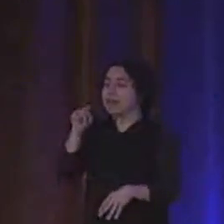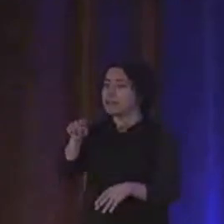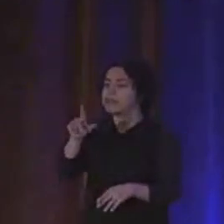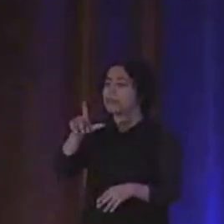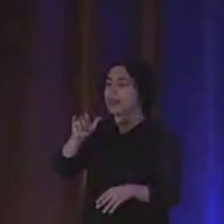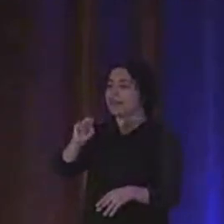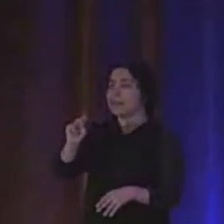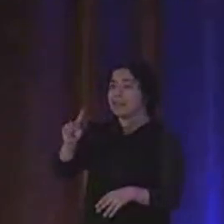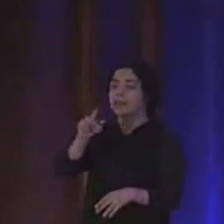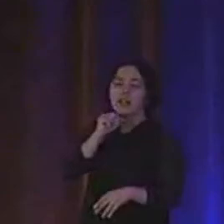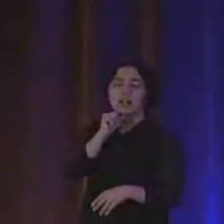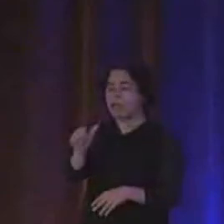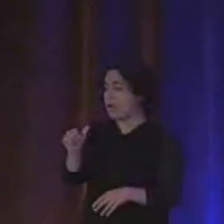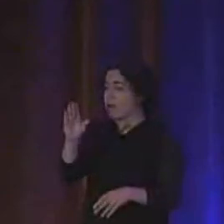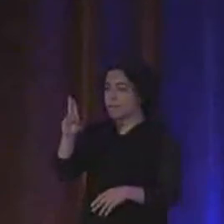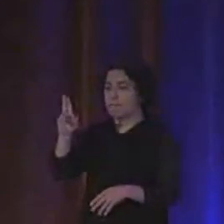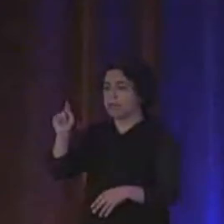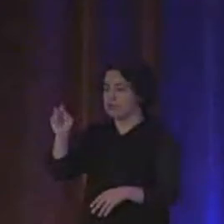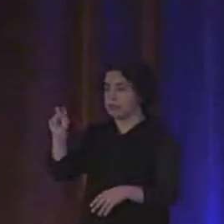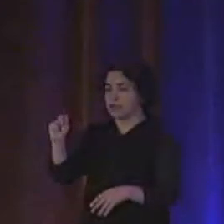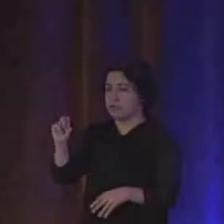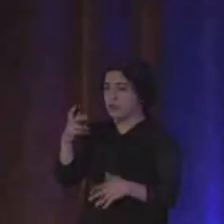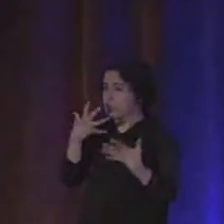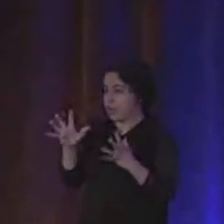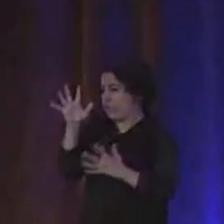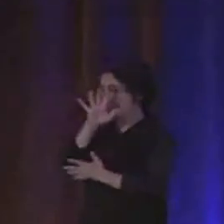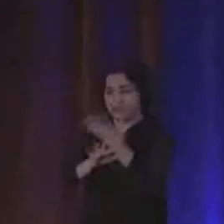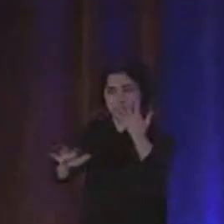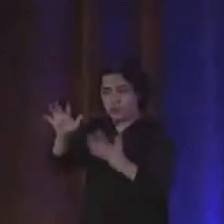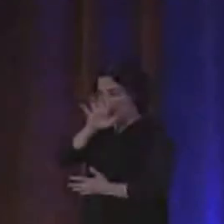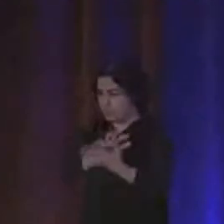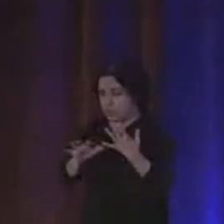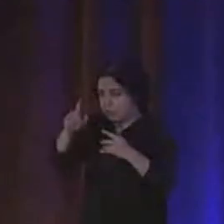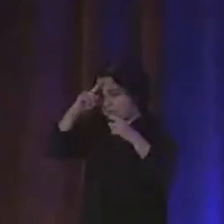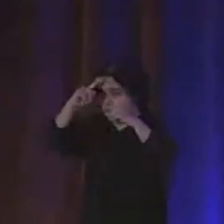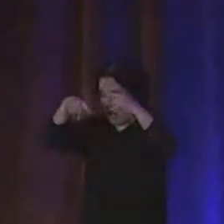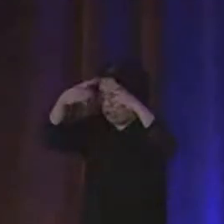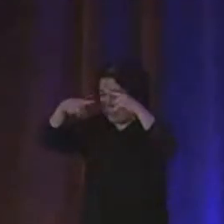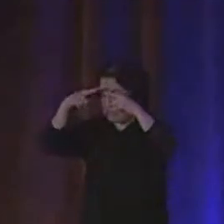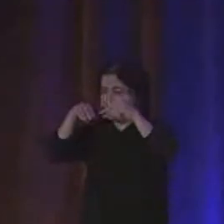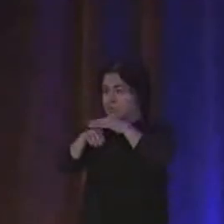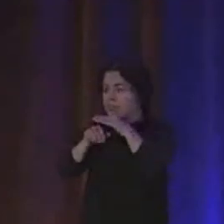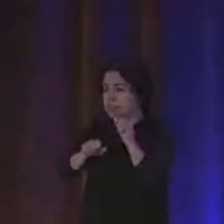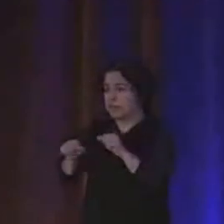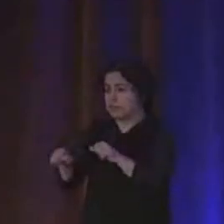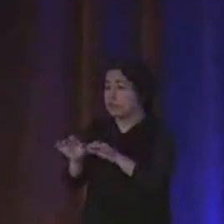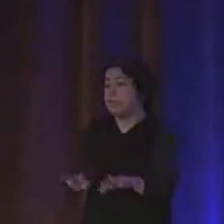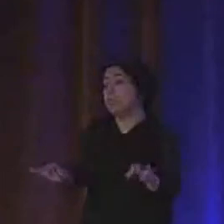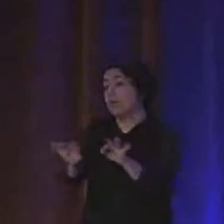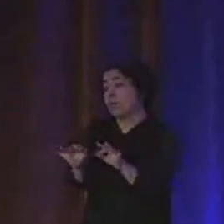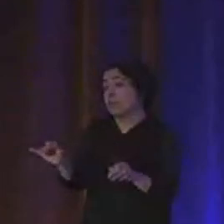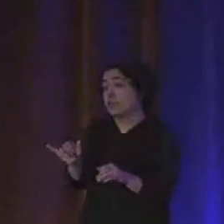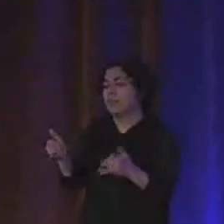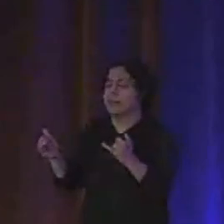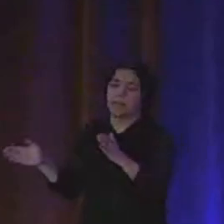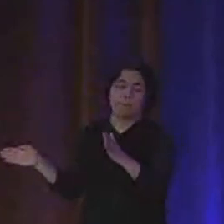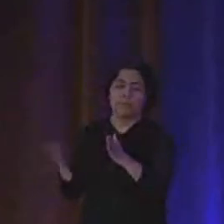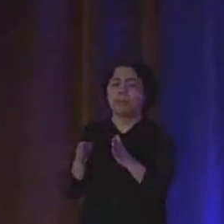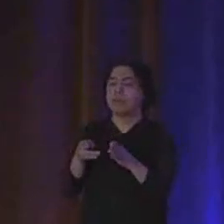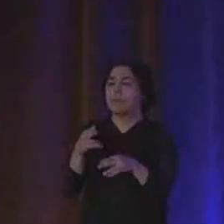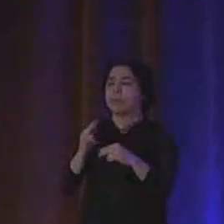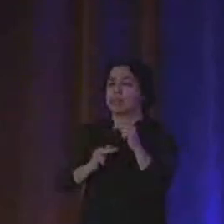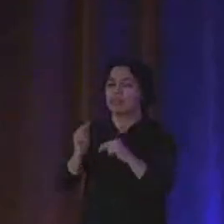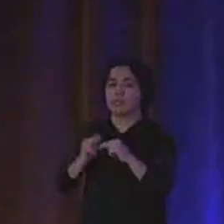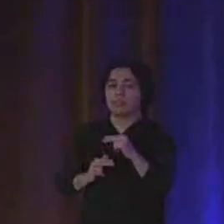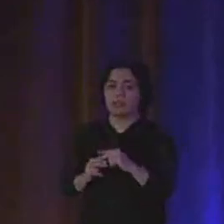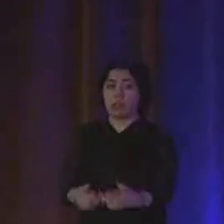So we're not confused, because cognitive accessibility is important too. But let's get back to building it. Okay.